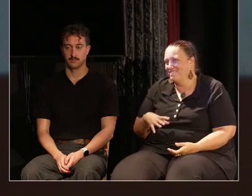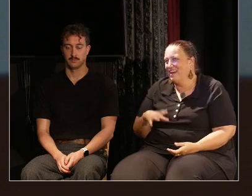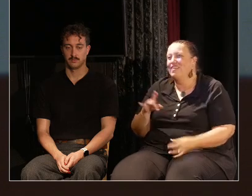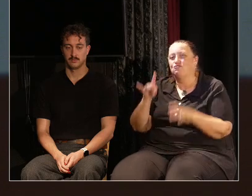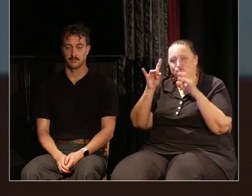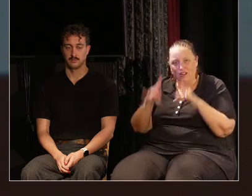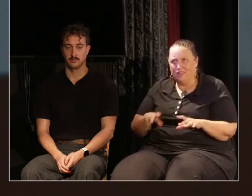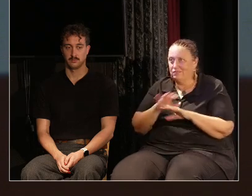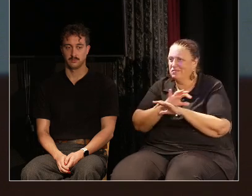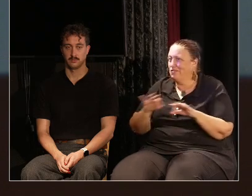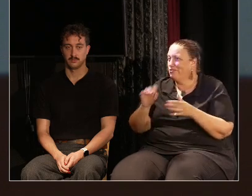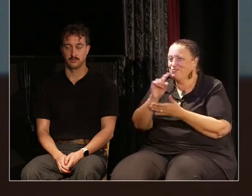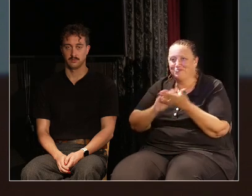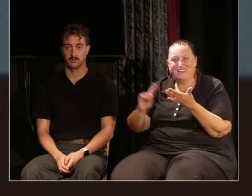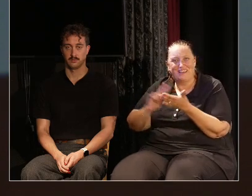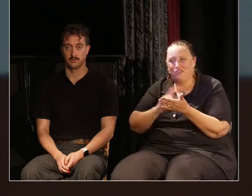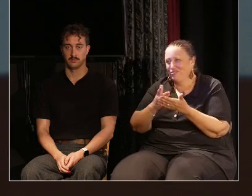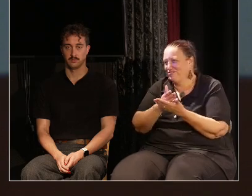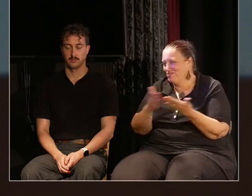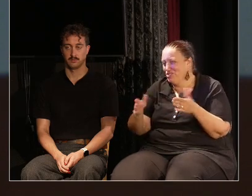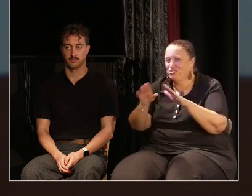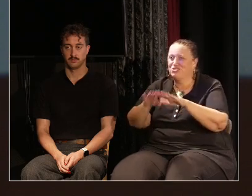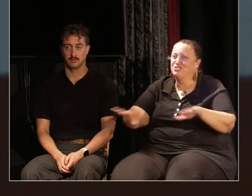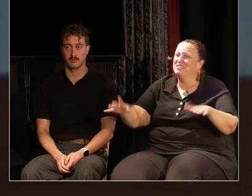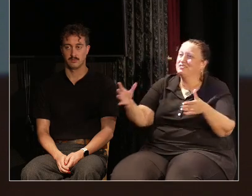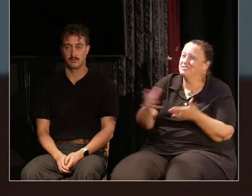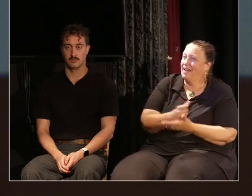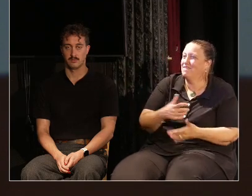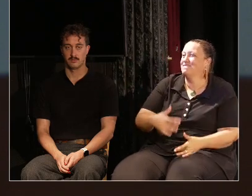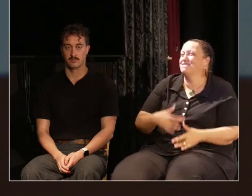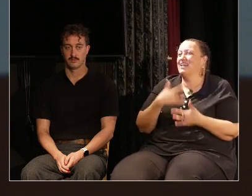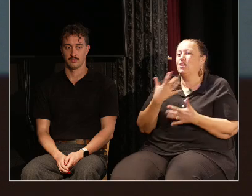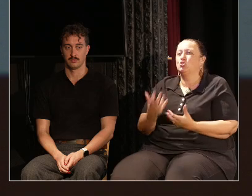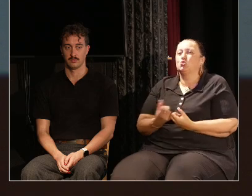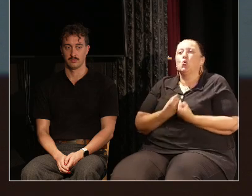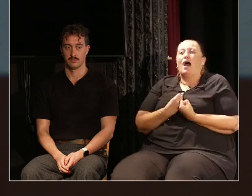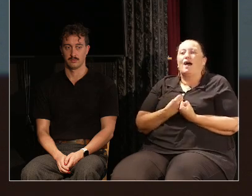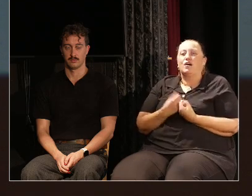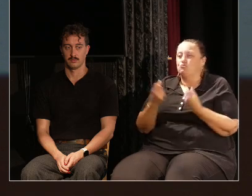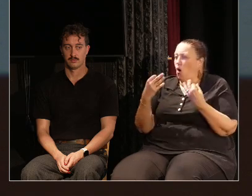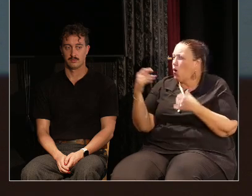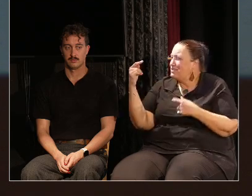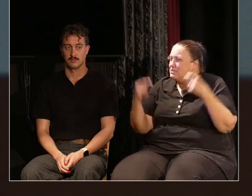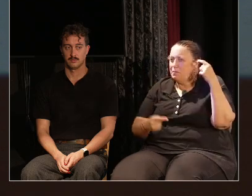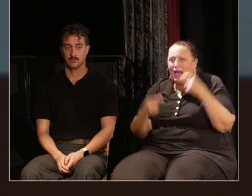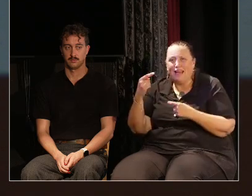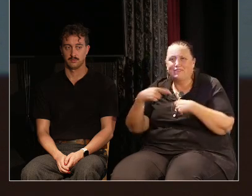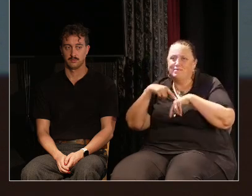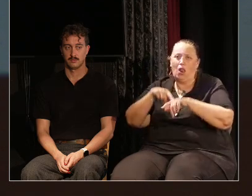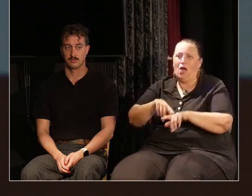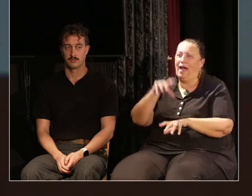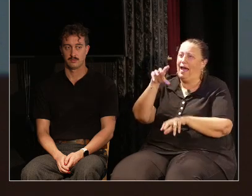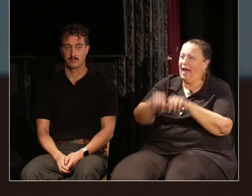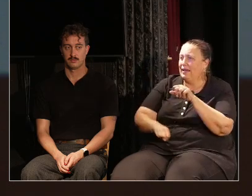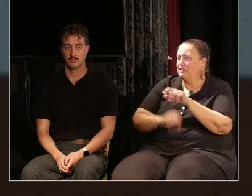not discriminated against, where children are safe and feel secure, where we do not have debates that are based on hate or